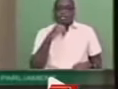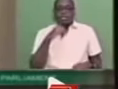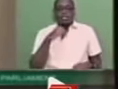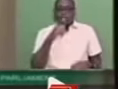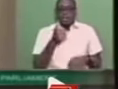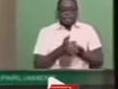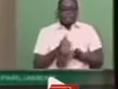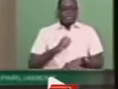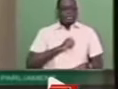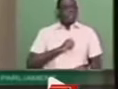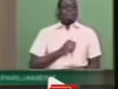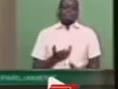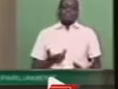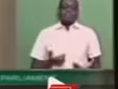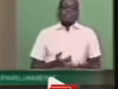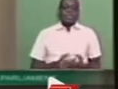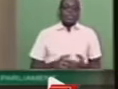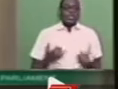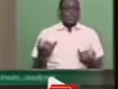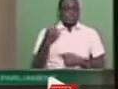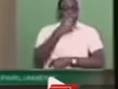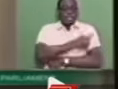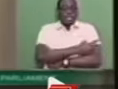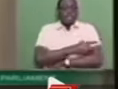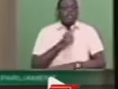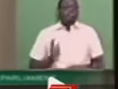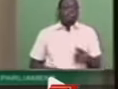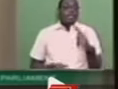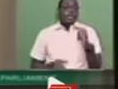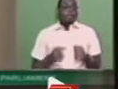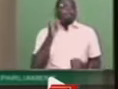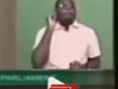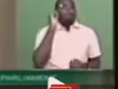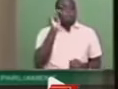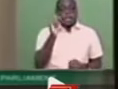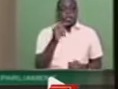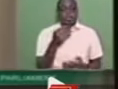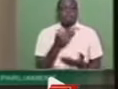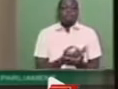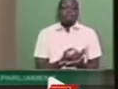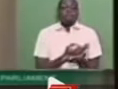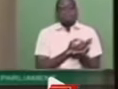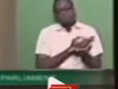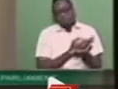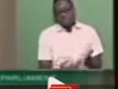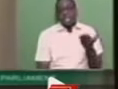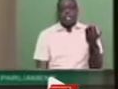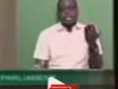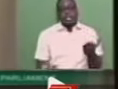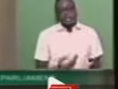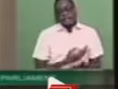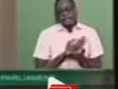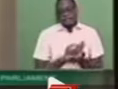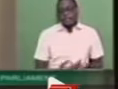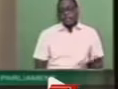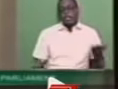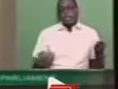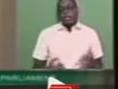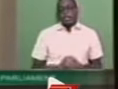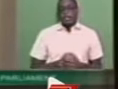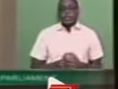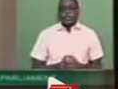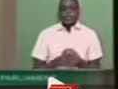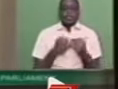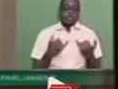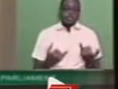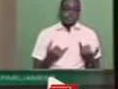is falling in almost every index measuring process. And one way we can look at the state of our economy, the health